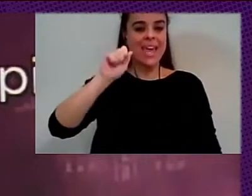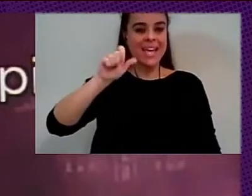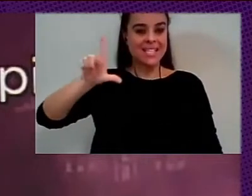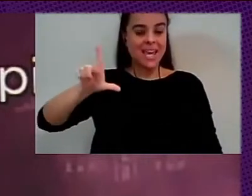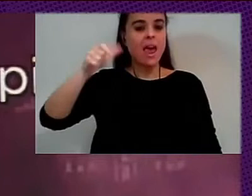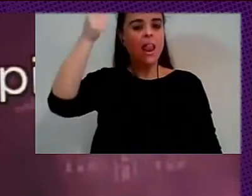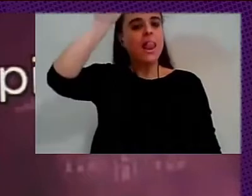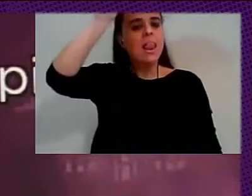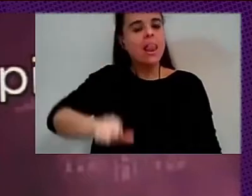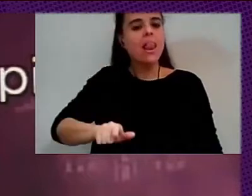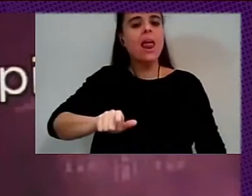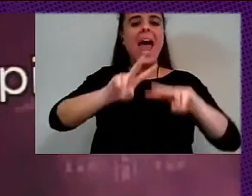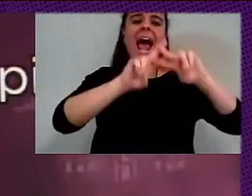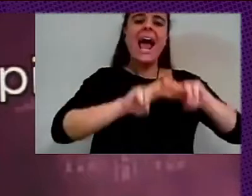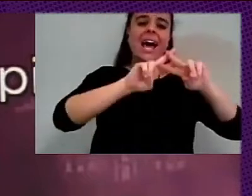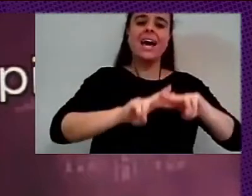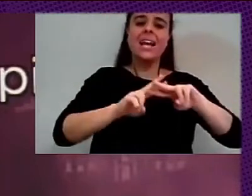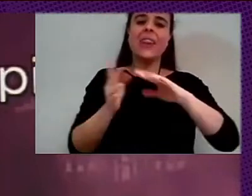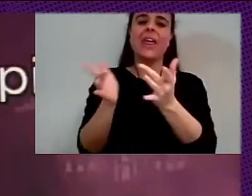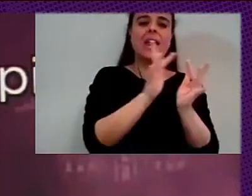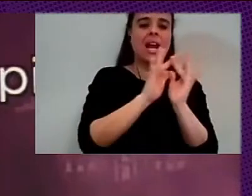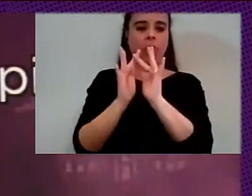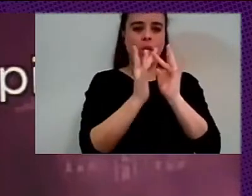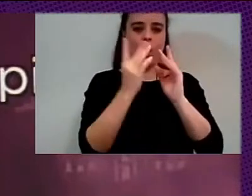politics and US digital imperialism.